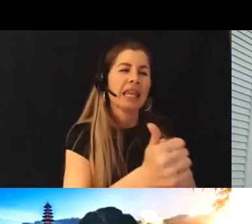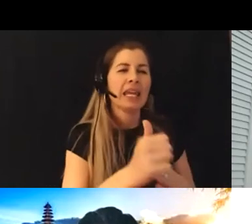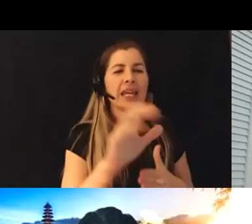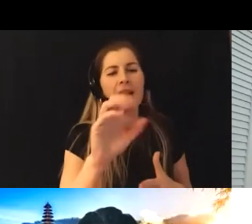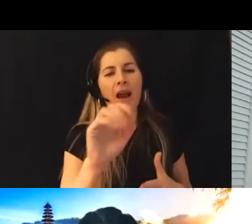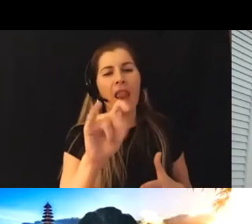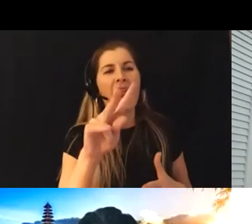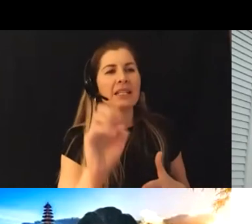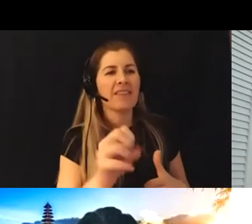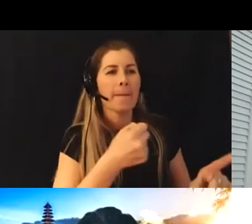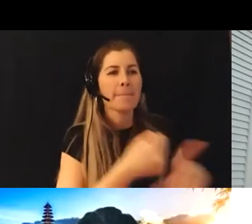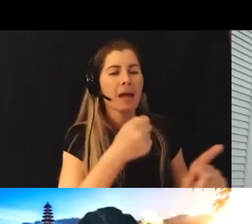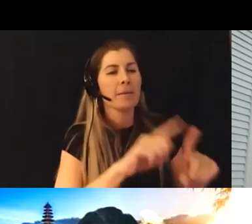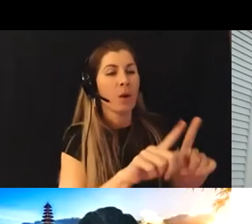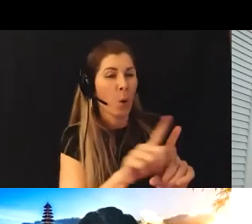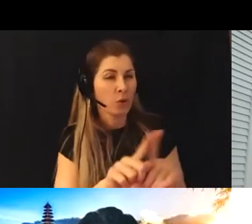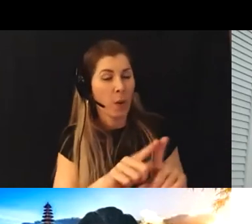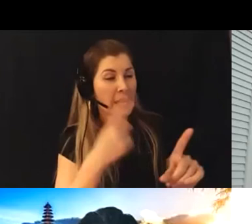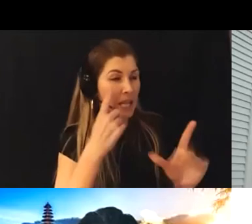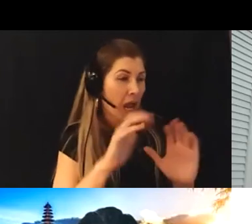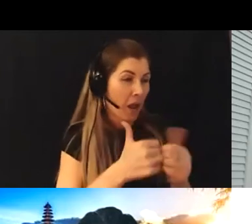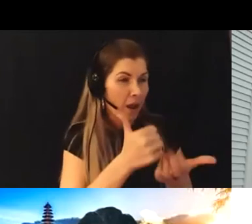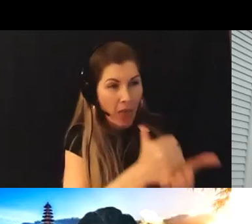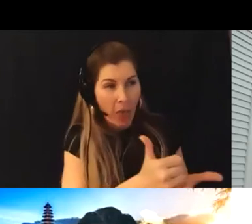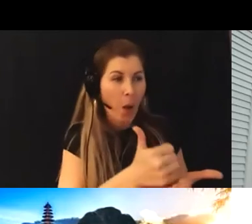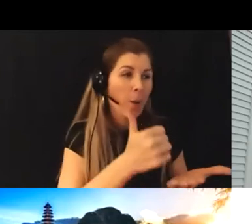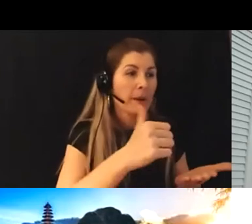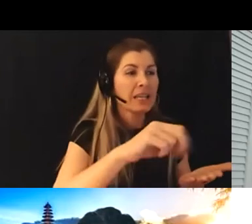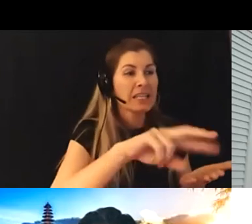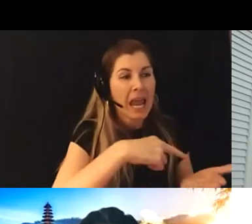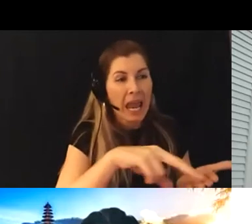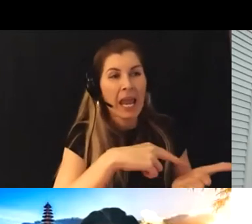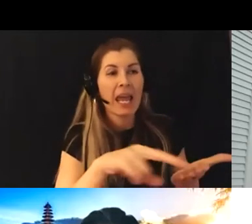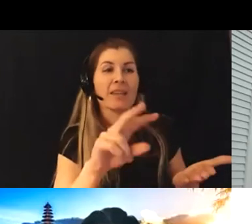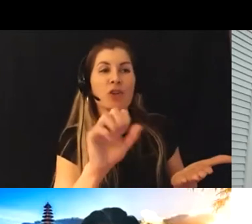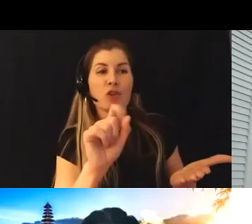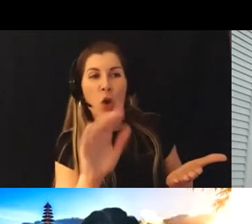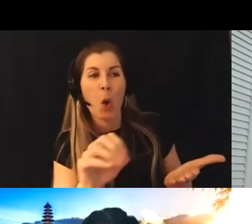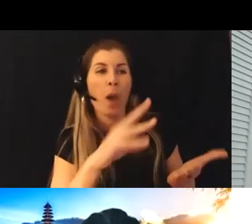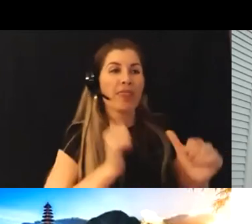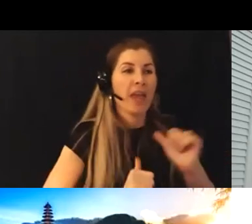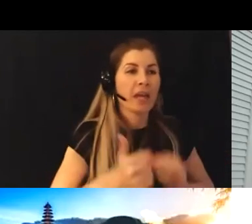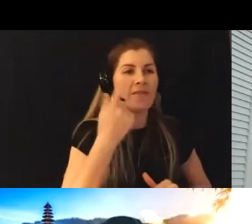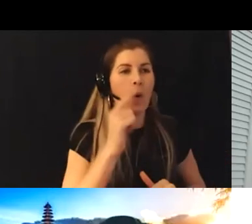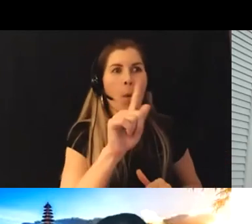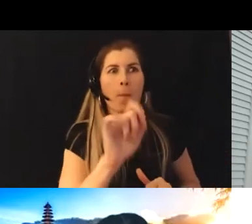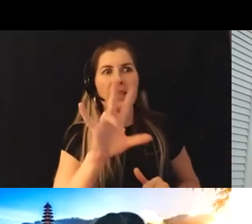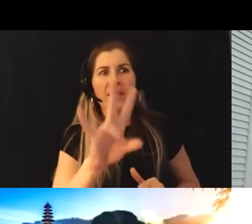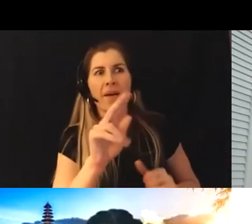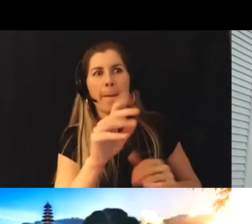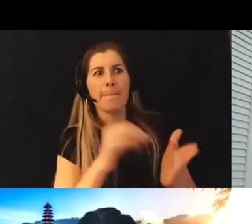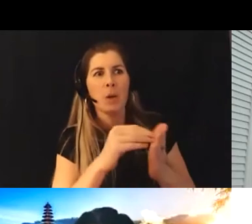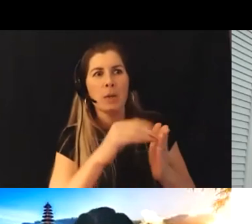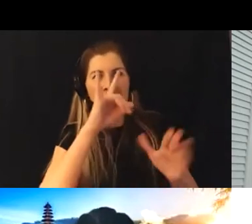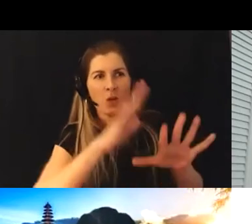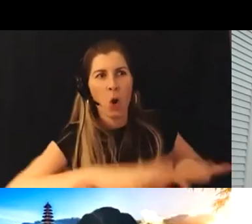out and working with the community how to restore dance, music, theater, visual arts, and media arts for the 1.7 million kids across LA County. And